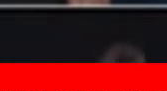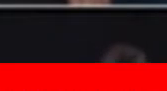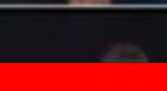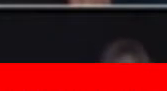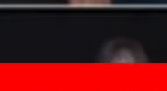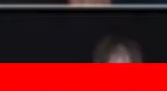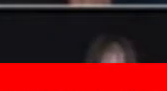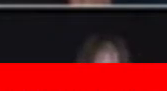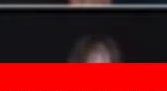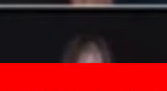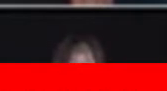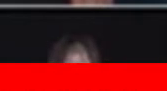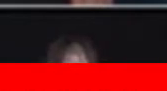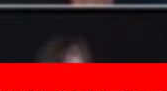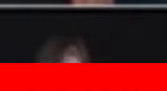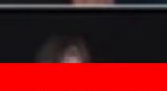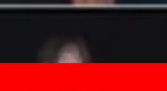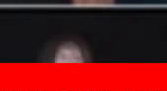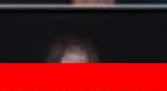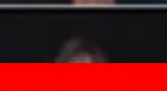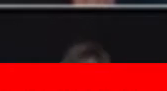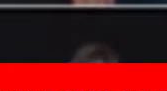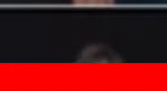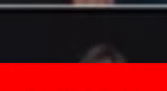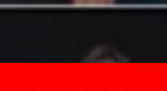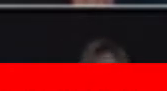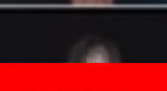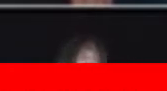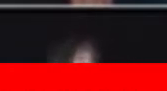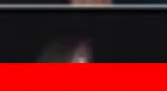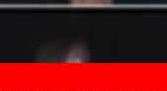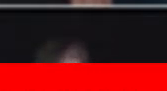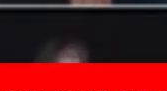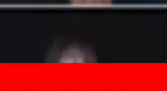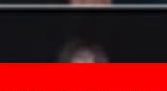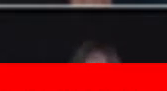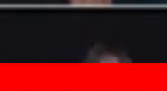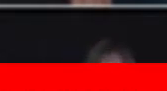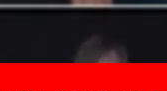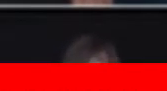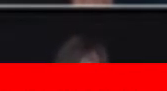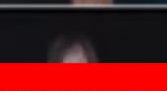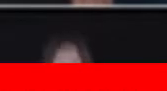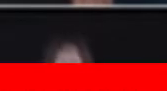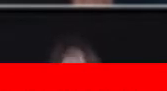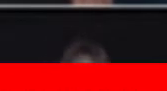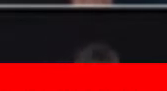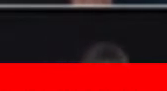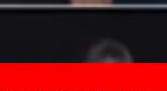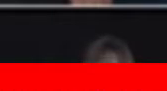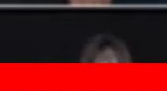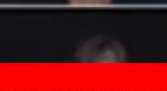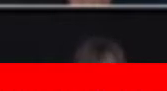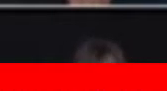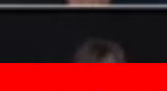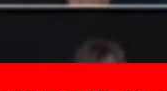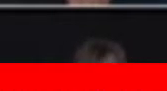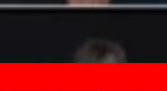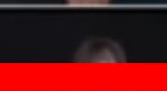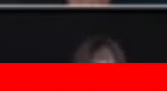pharmacies, doctors' and dentists' offices, and other essential services will remain open with capacity limits.